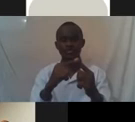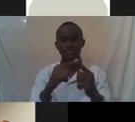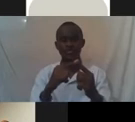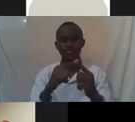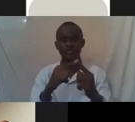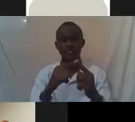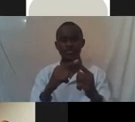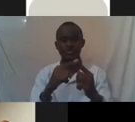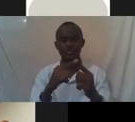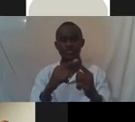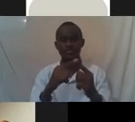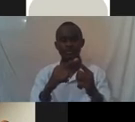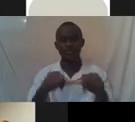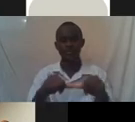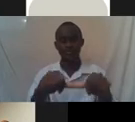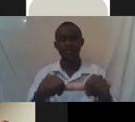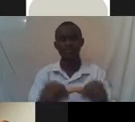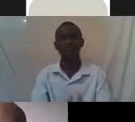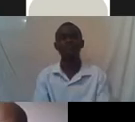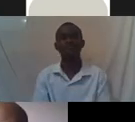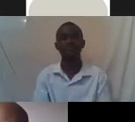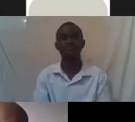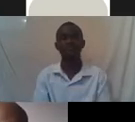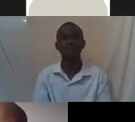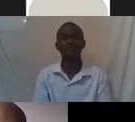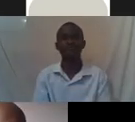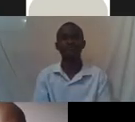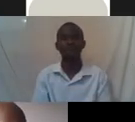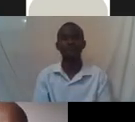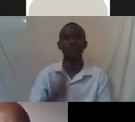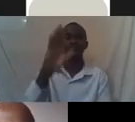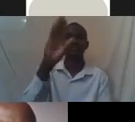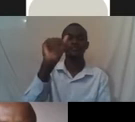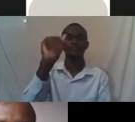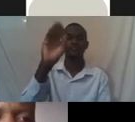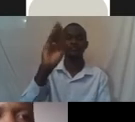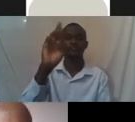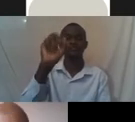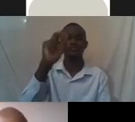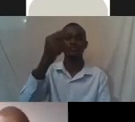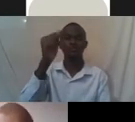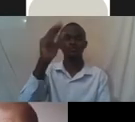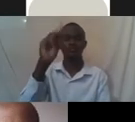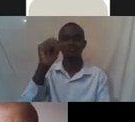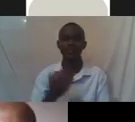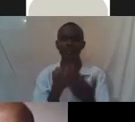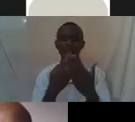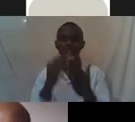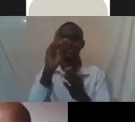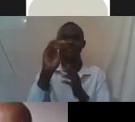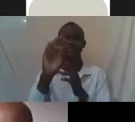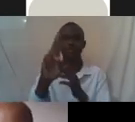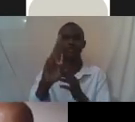Please proceed. Please proceed. Abraham here. Thanks, Doc. That was